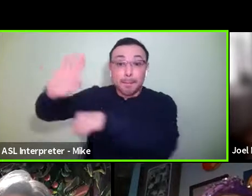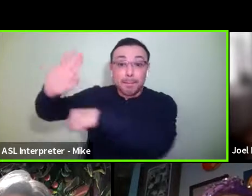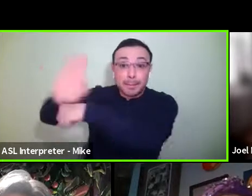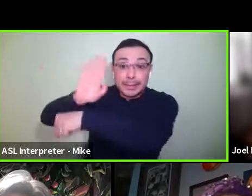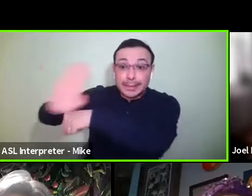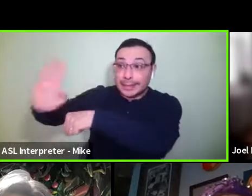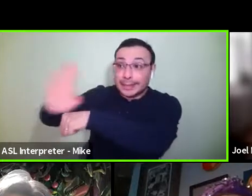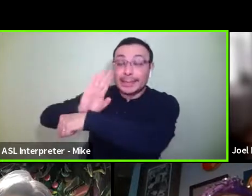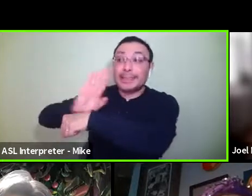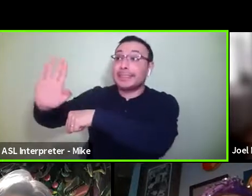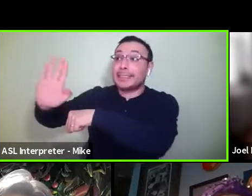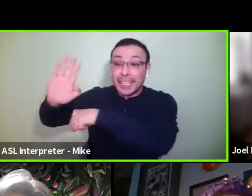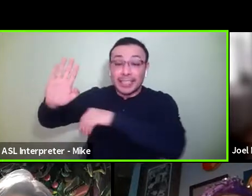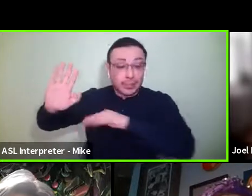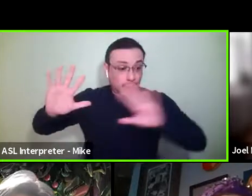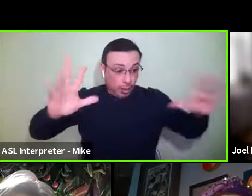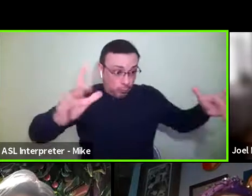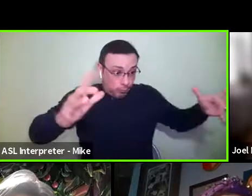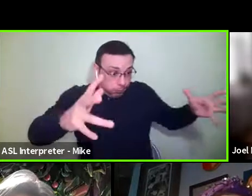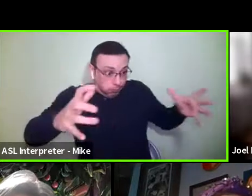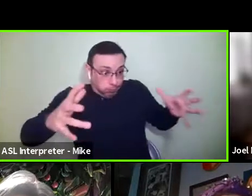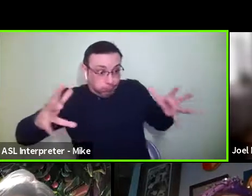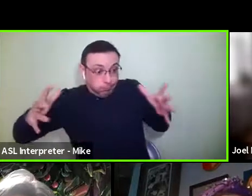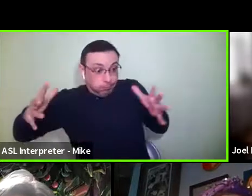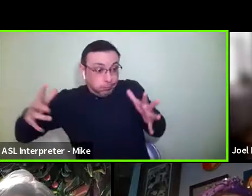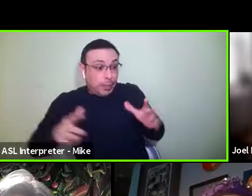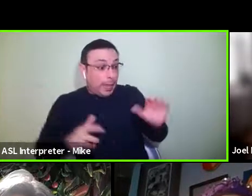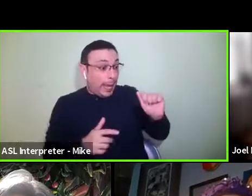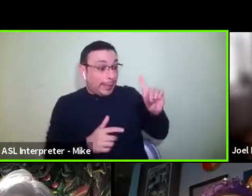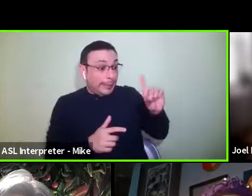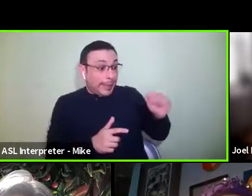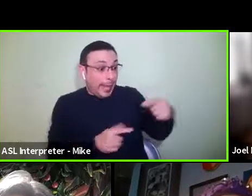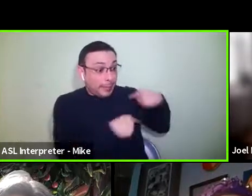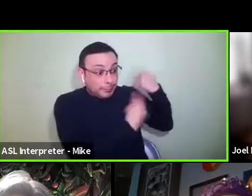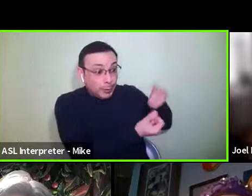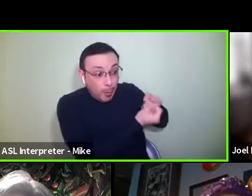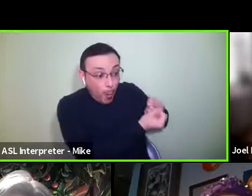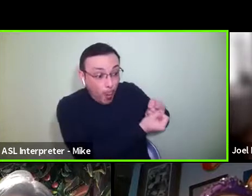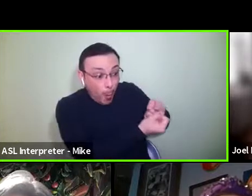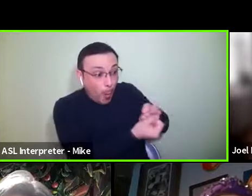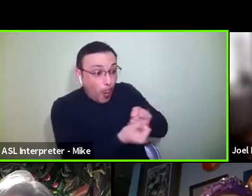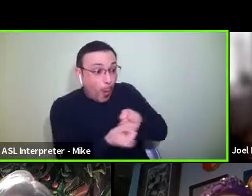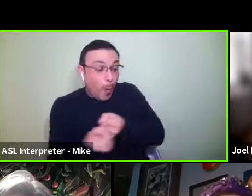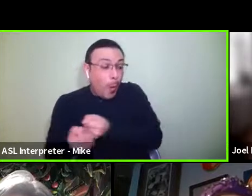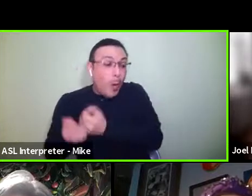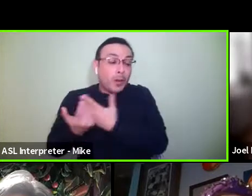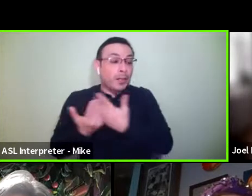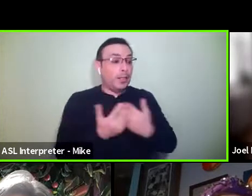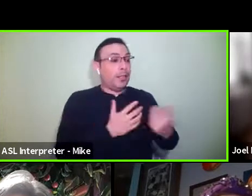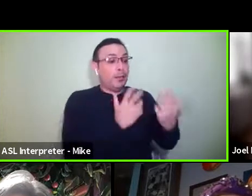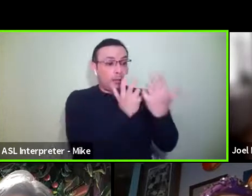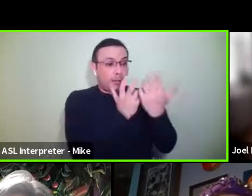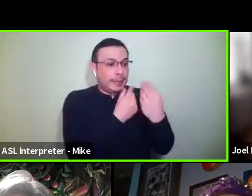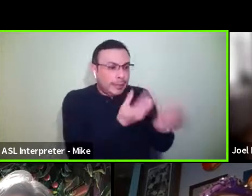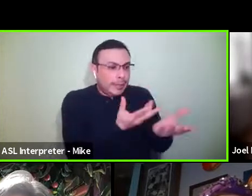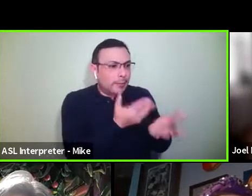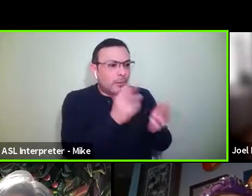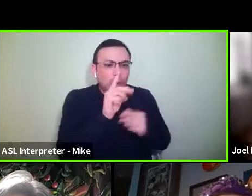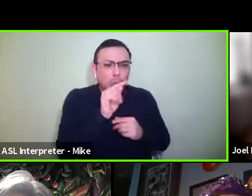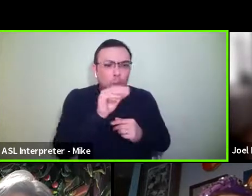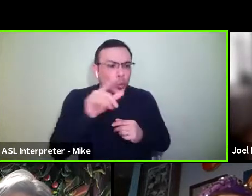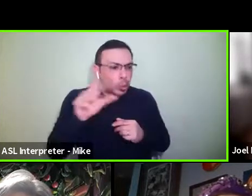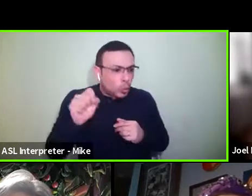this generation of kids who have thought that a least restrictive environment is the